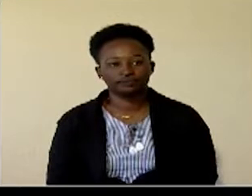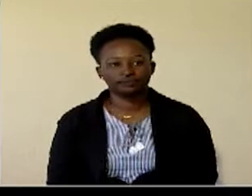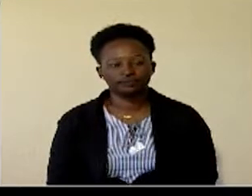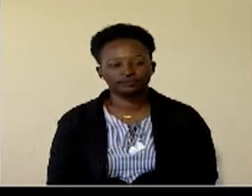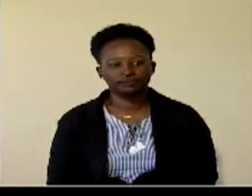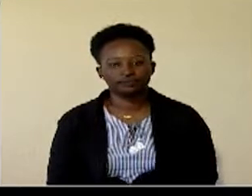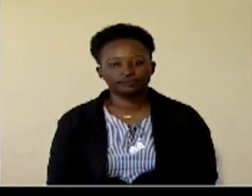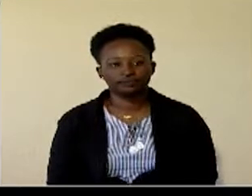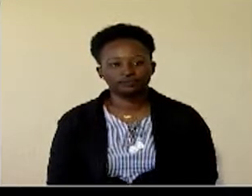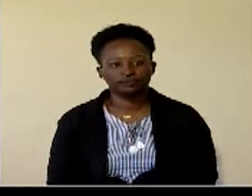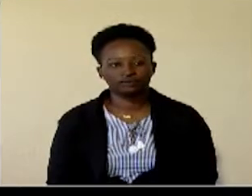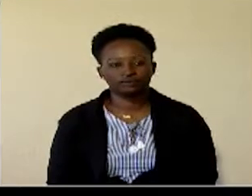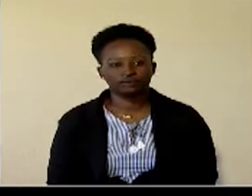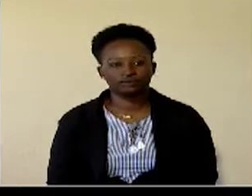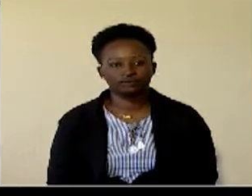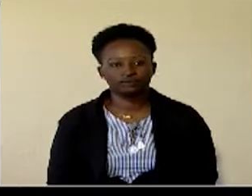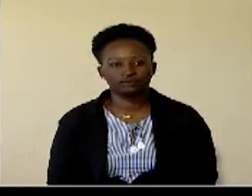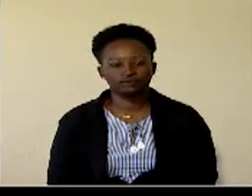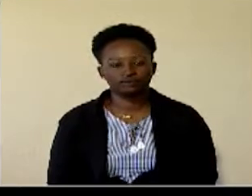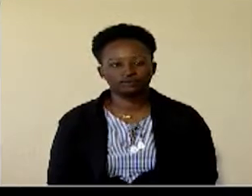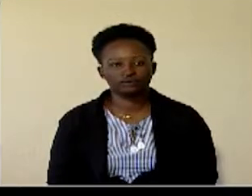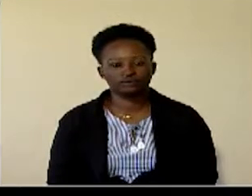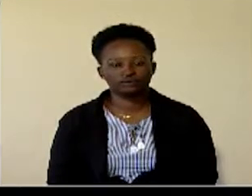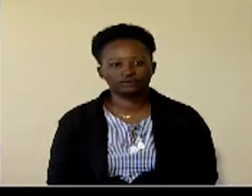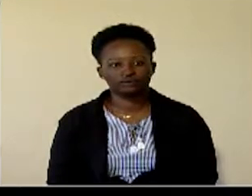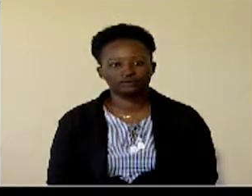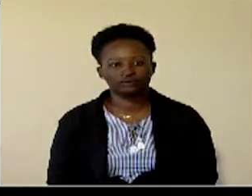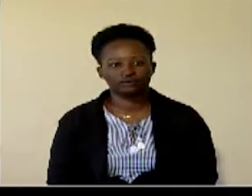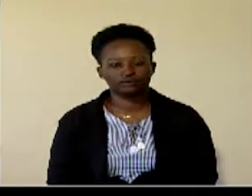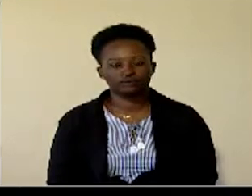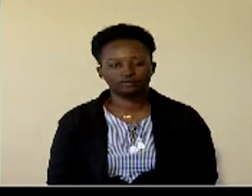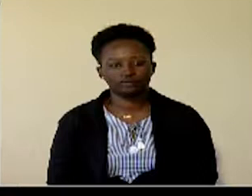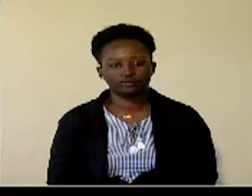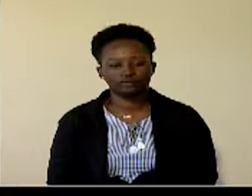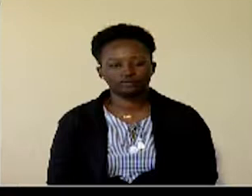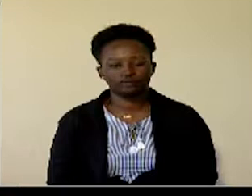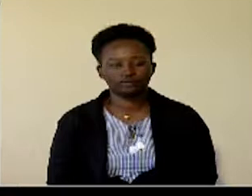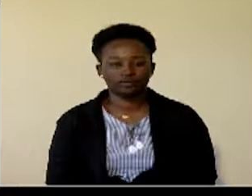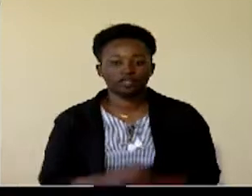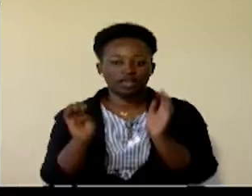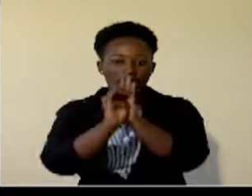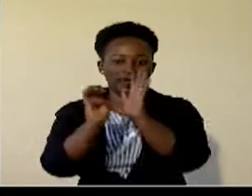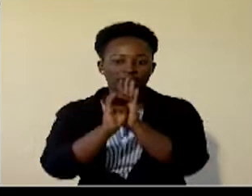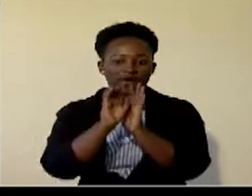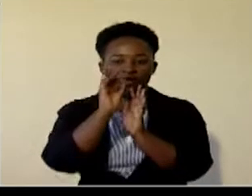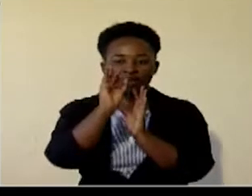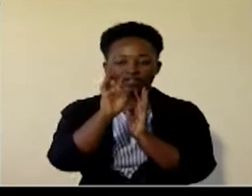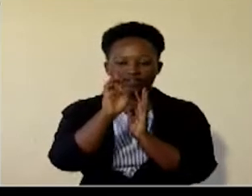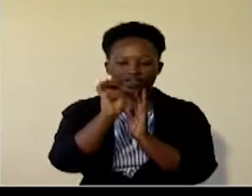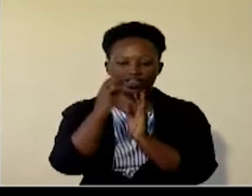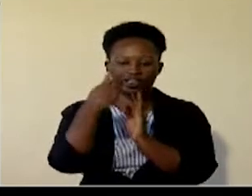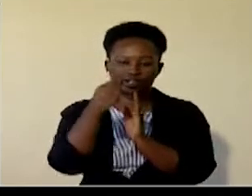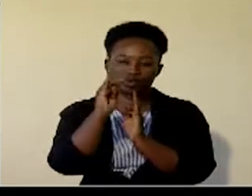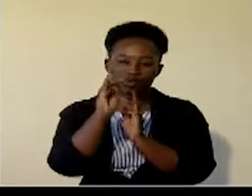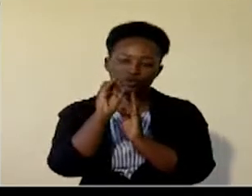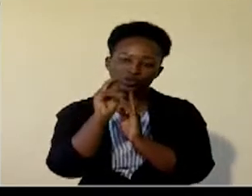African Community, an example of a regional cooperation. Now, if a country